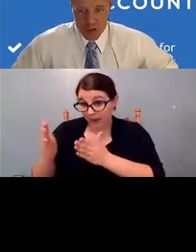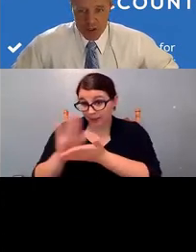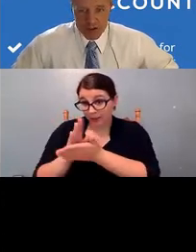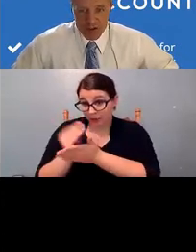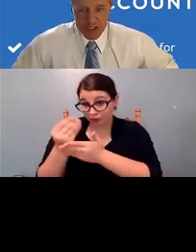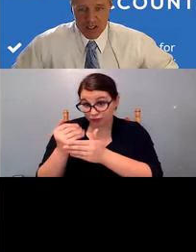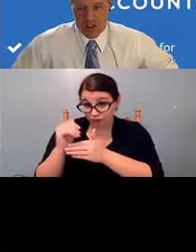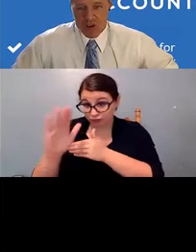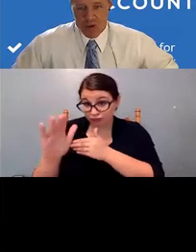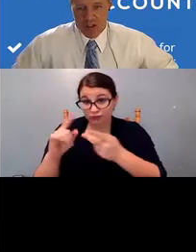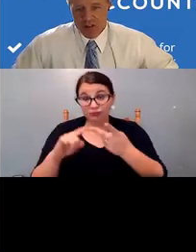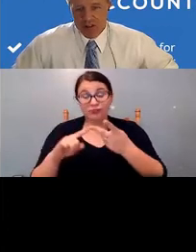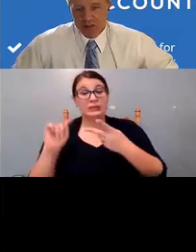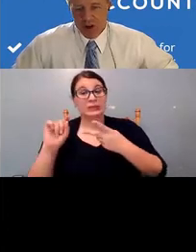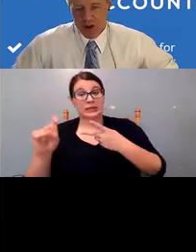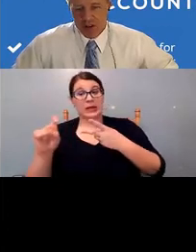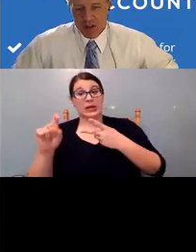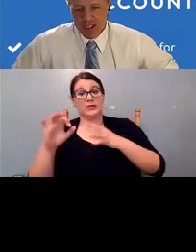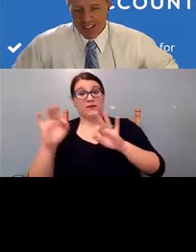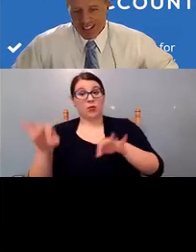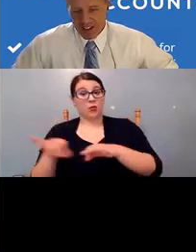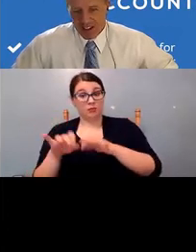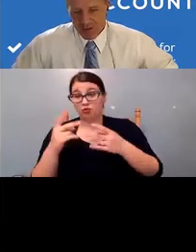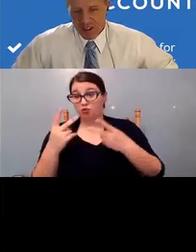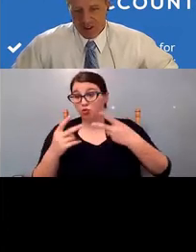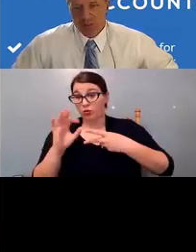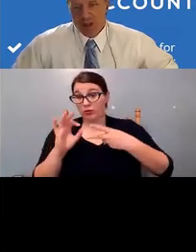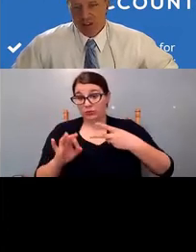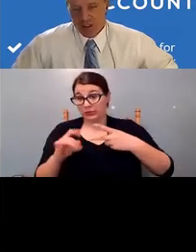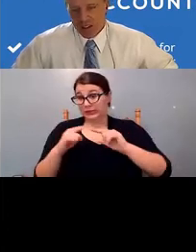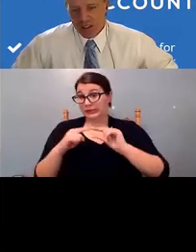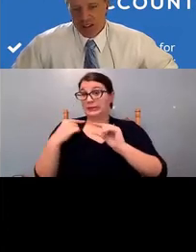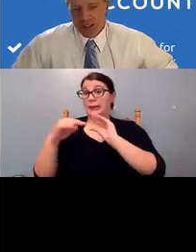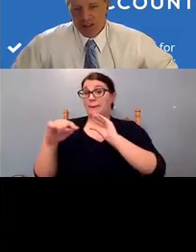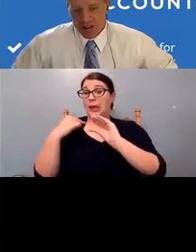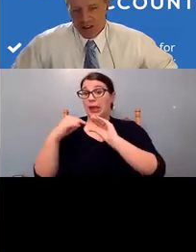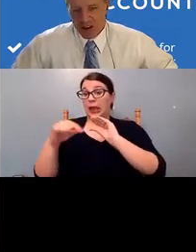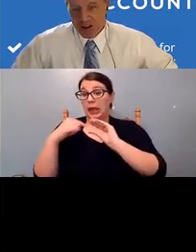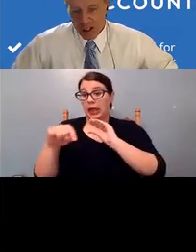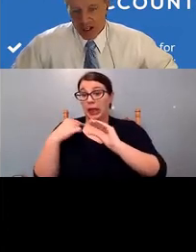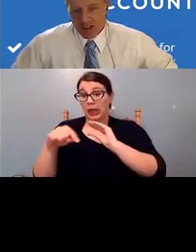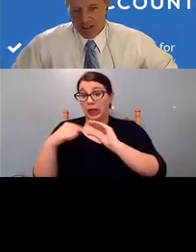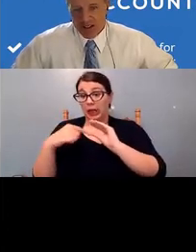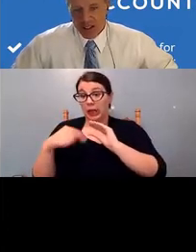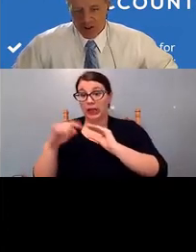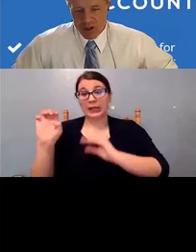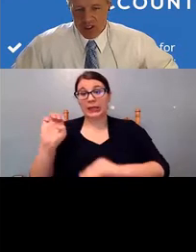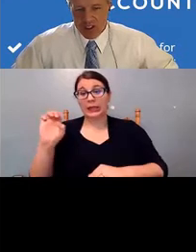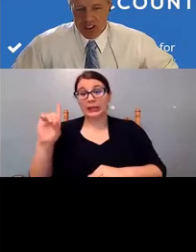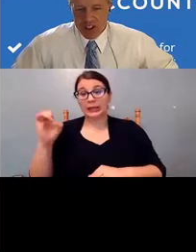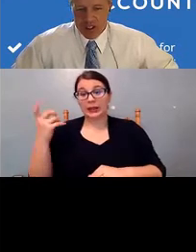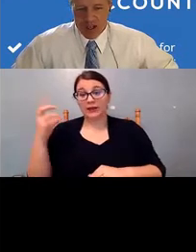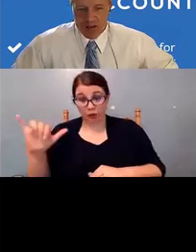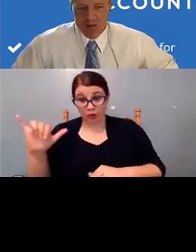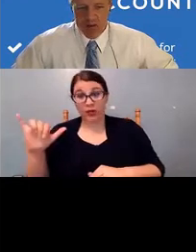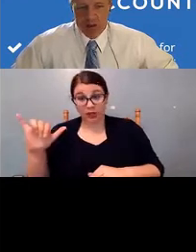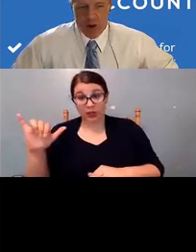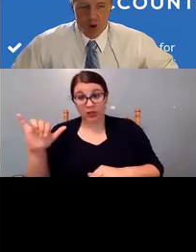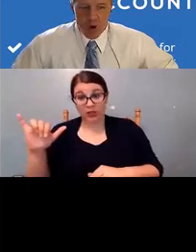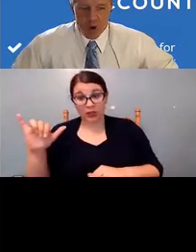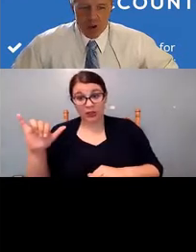two options. Either you receive them all on an e-delivery, or basically they're online electronically in your